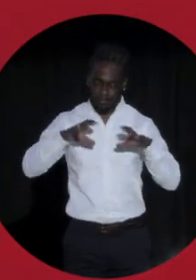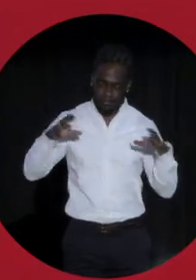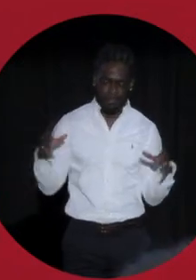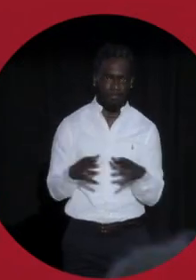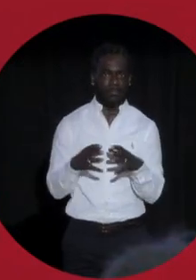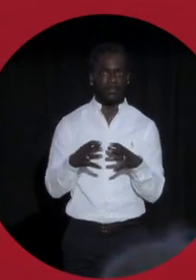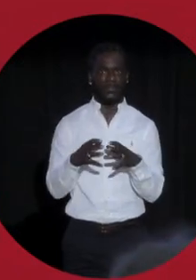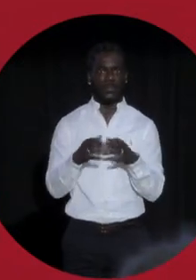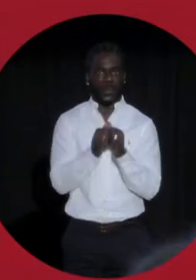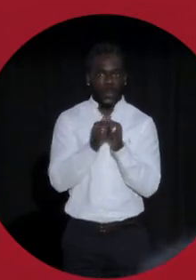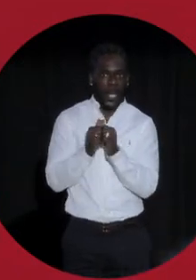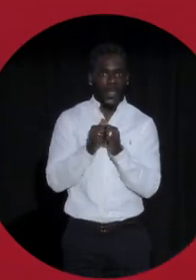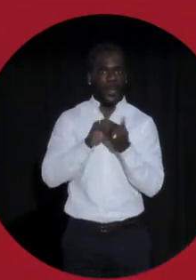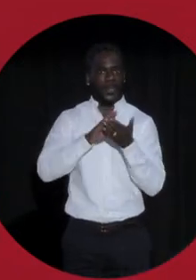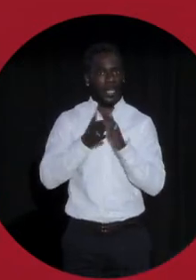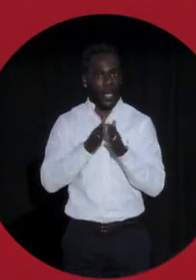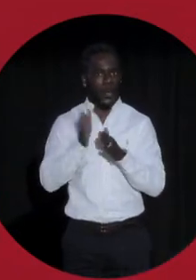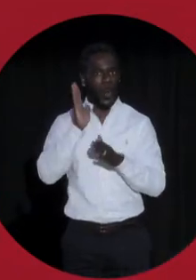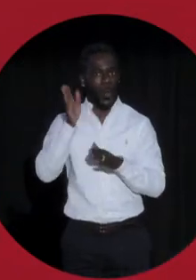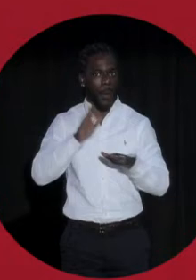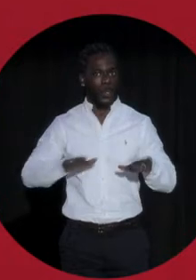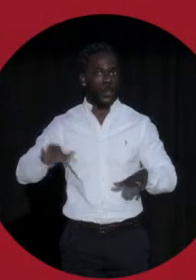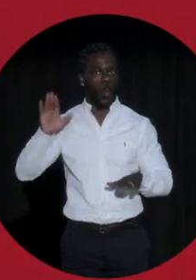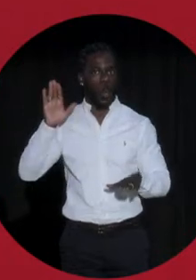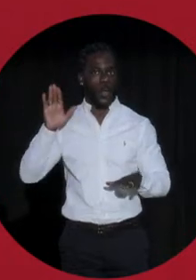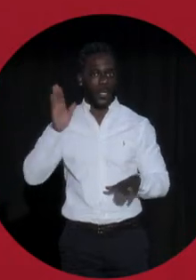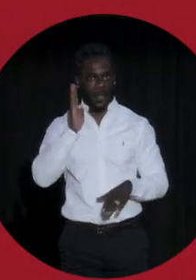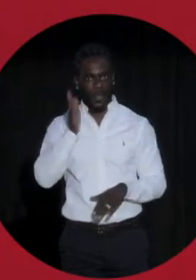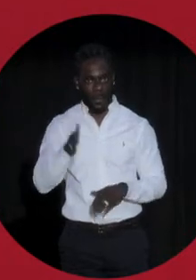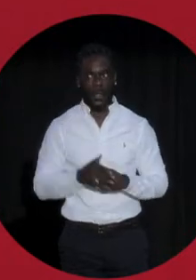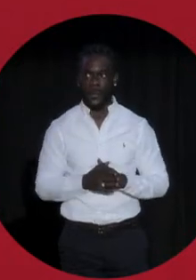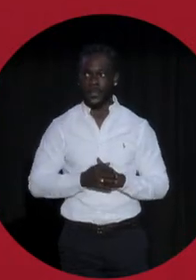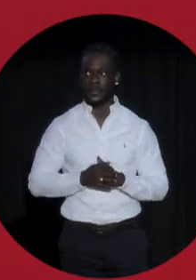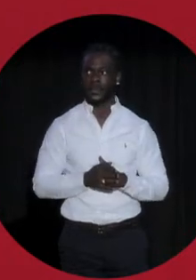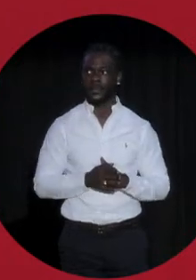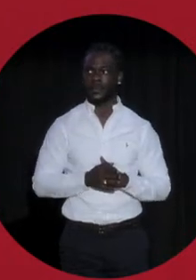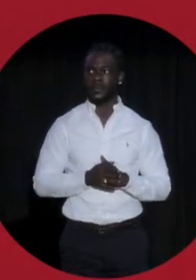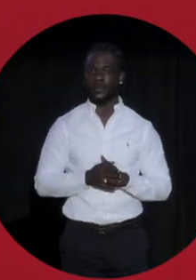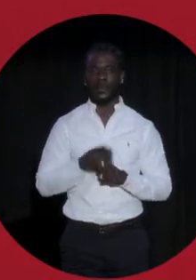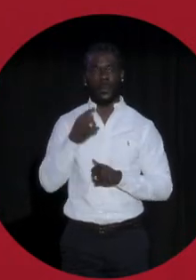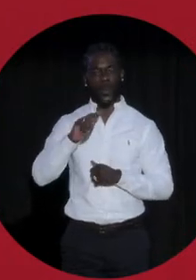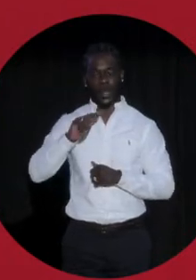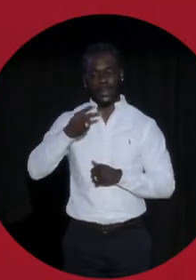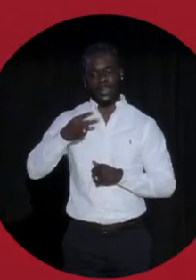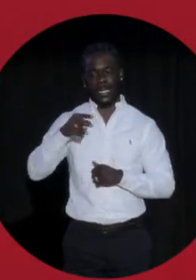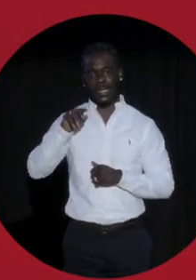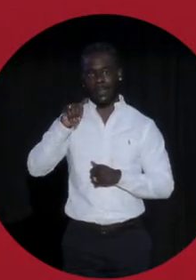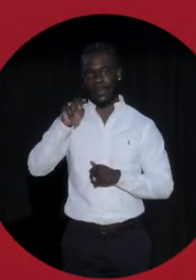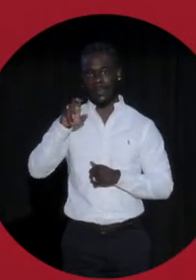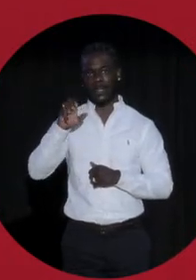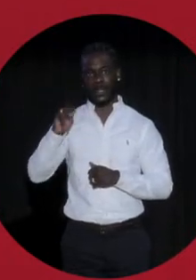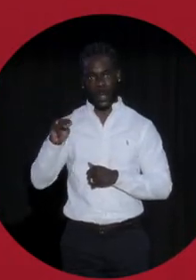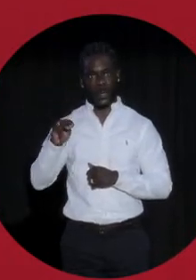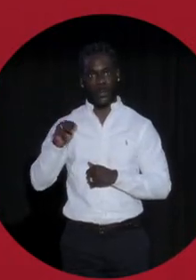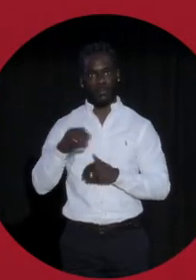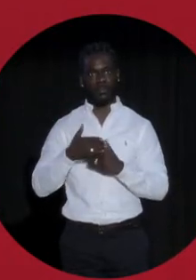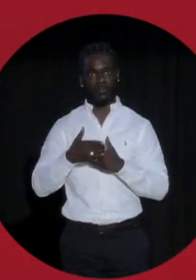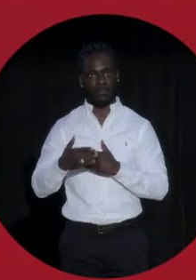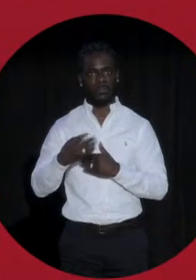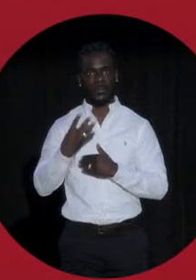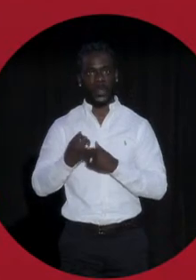as a county, will be sworn in into a second term as Prince George's County